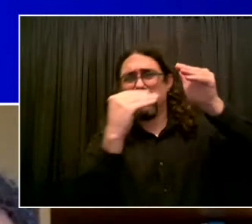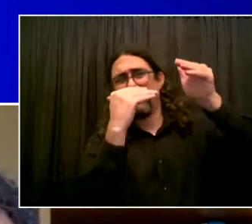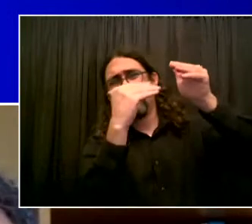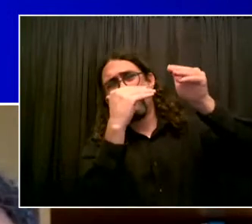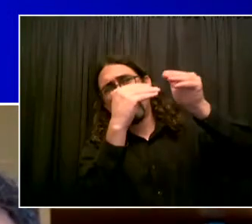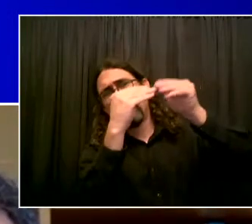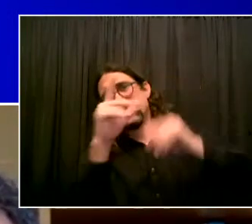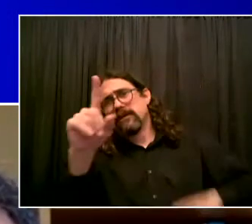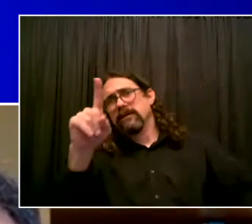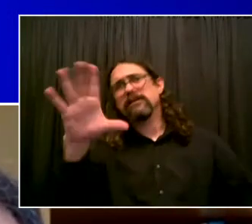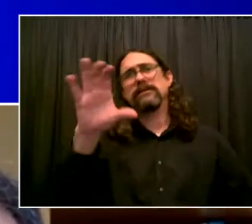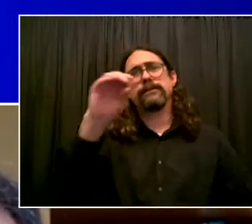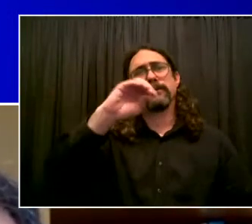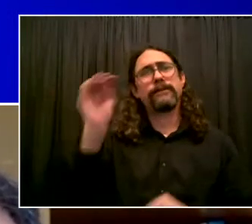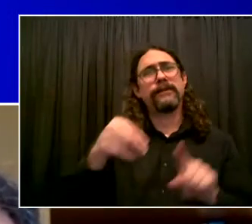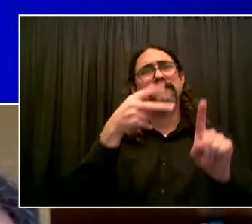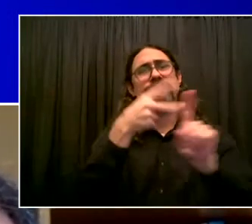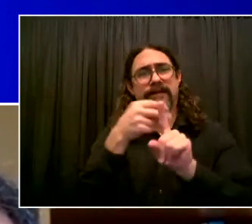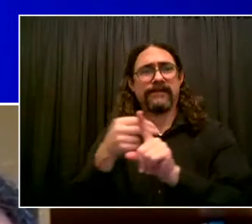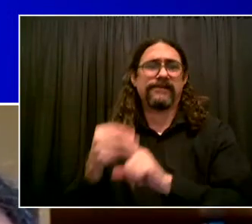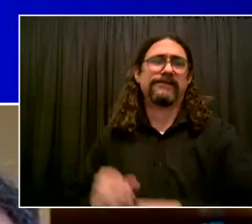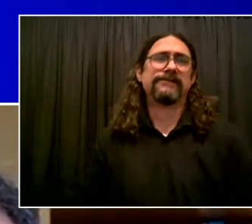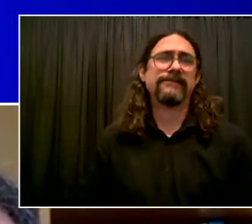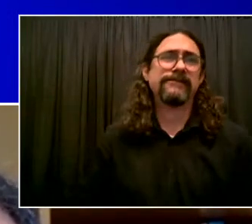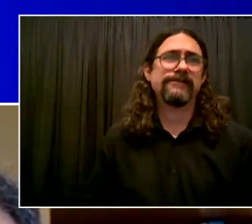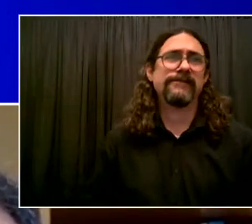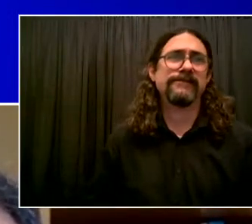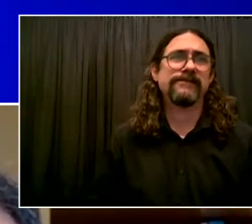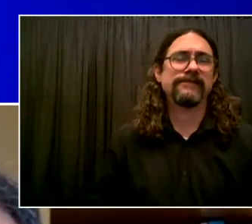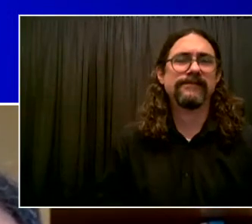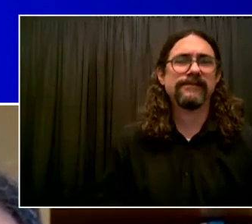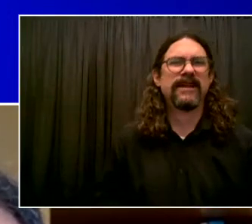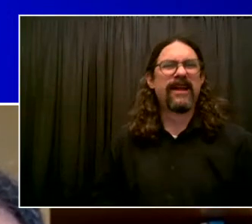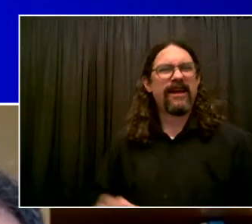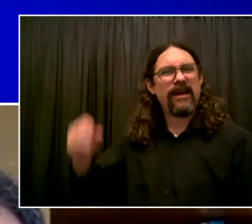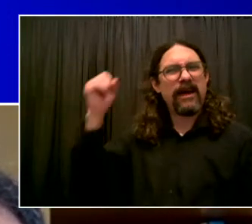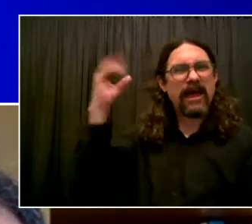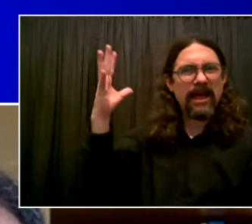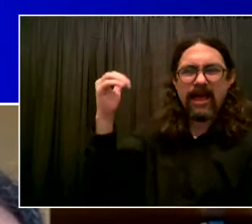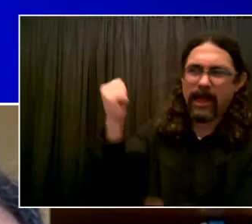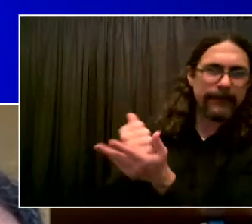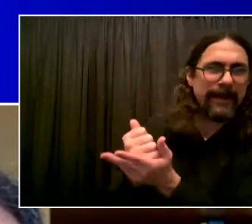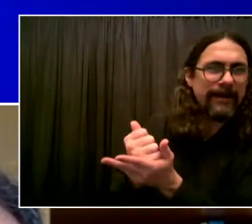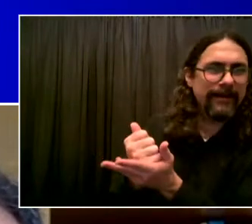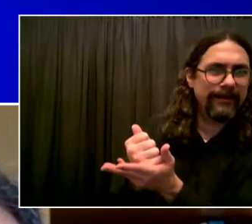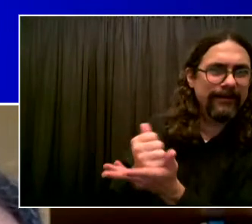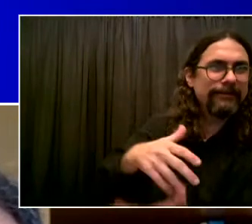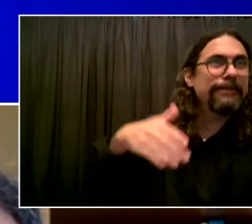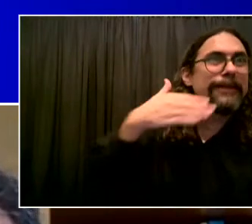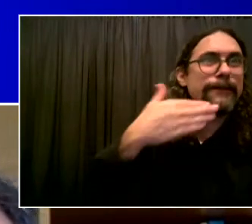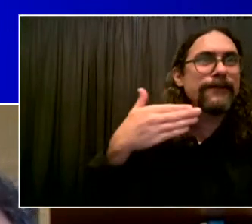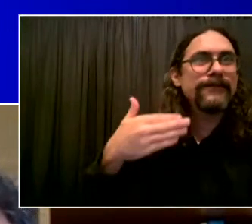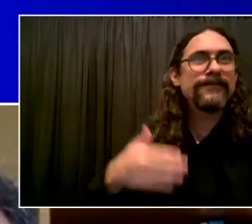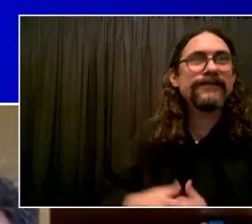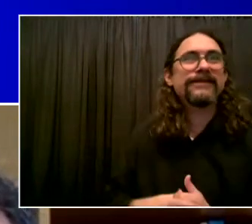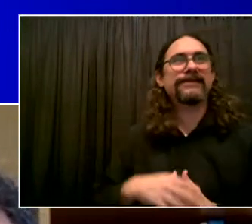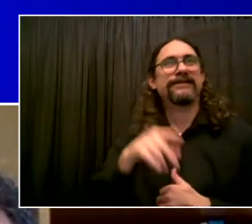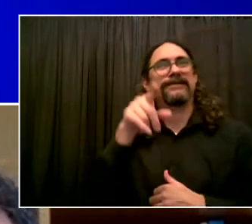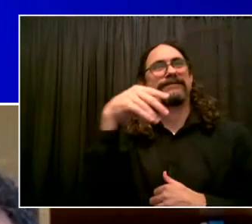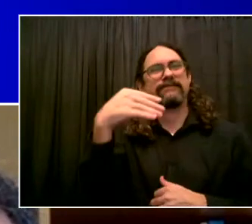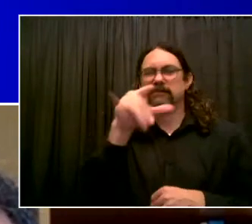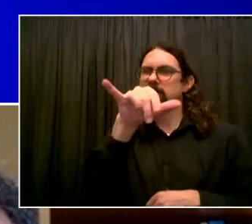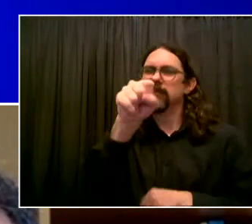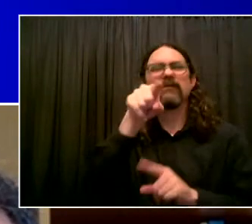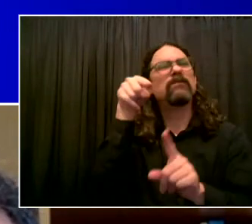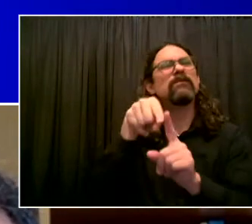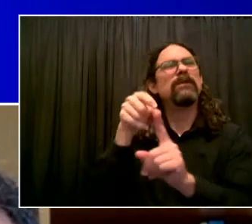And look, you're going to be one of the people that's going to make a big impact on making sure that we do have a city that not just builds